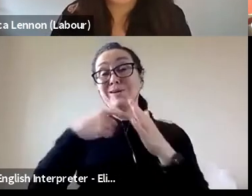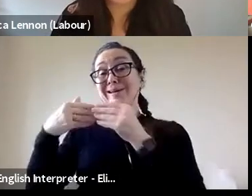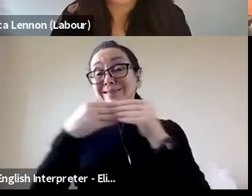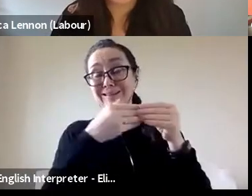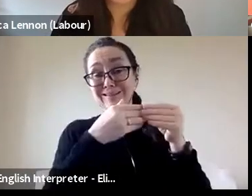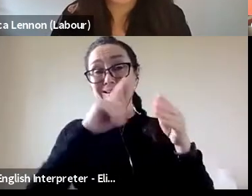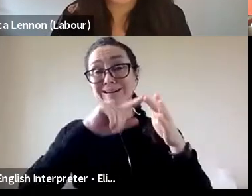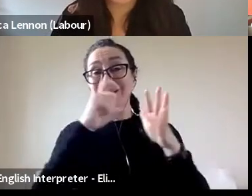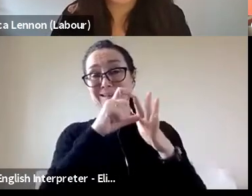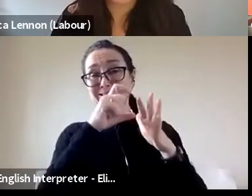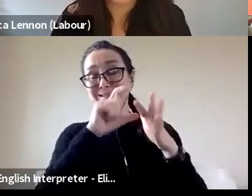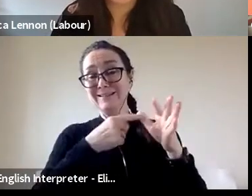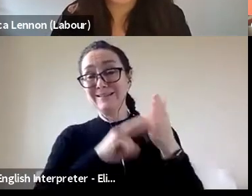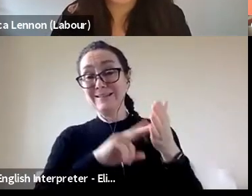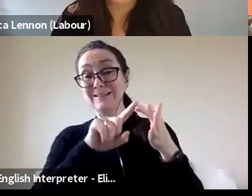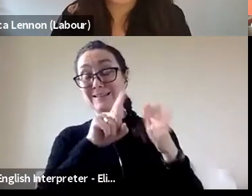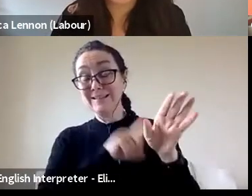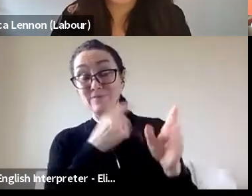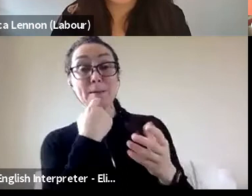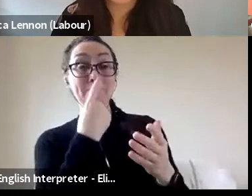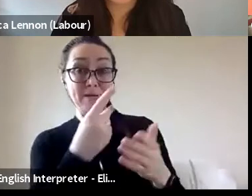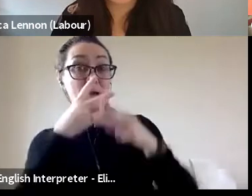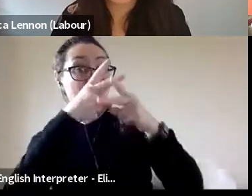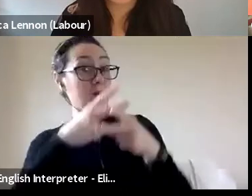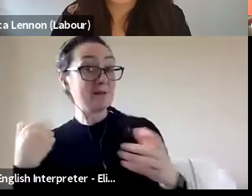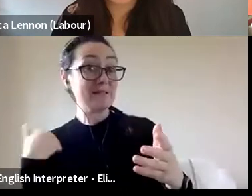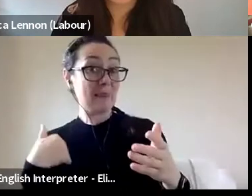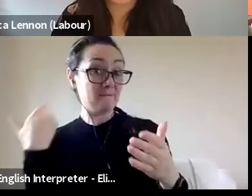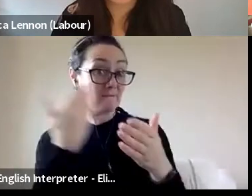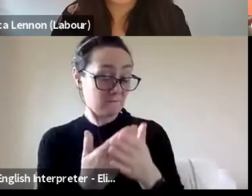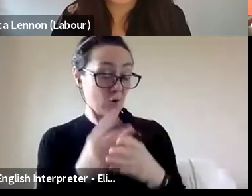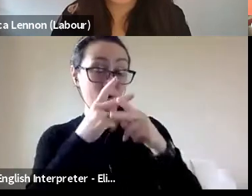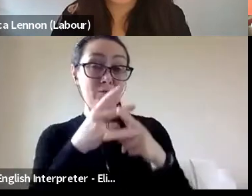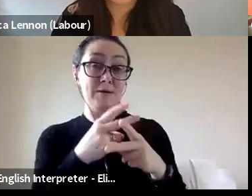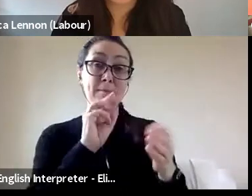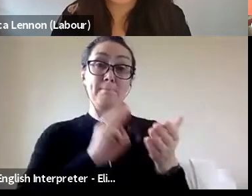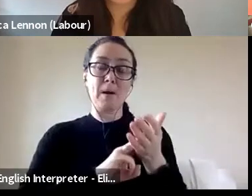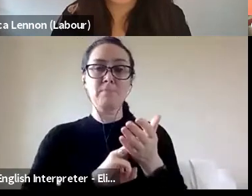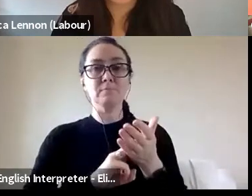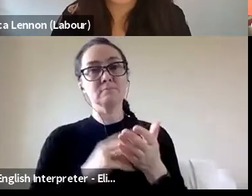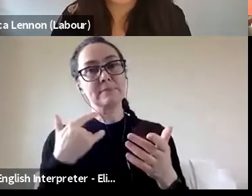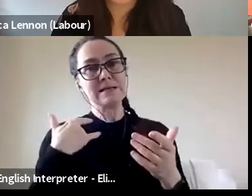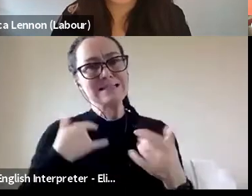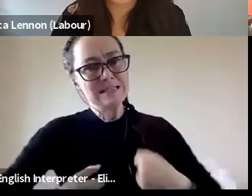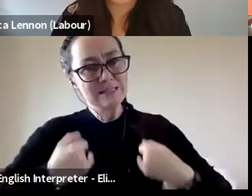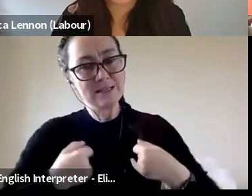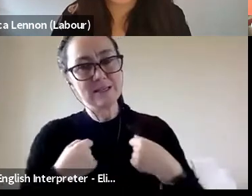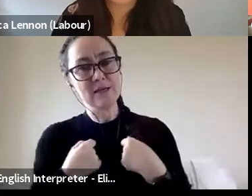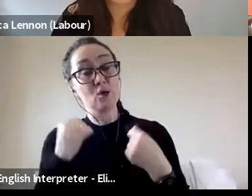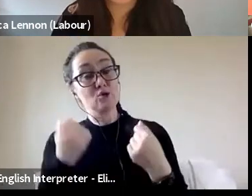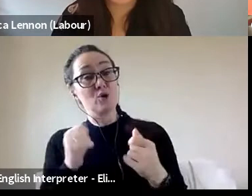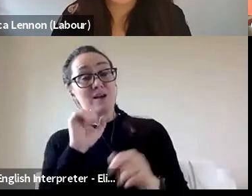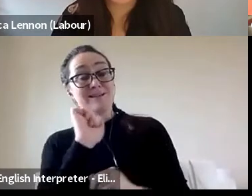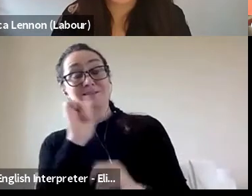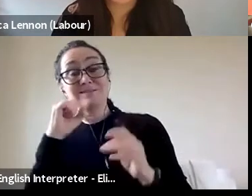a carer in many capacities for all of his life. He cared for his terminally ill mum when he was a teenager. He now has a severely